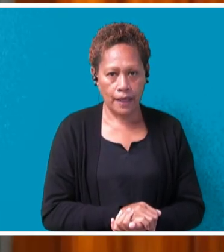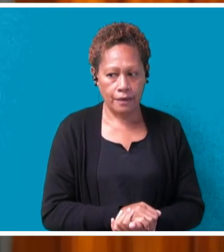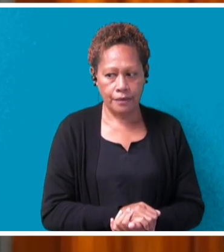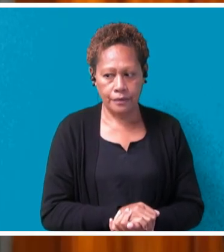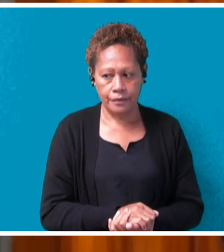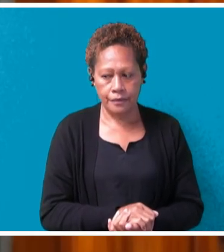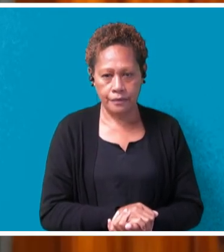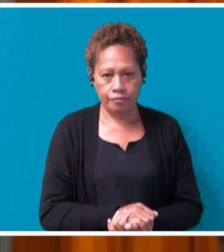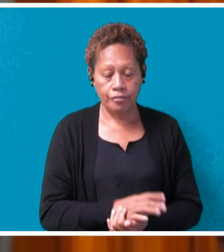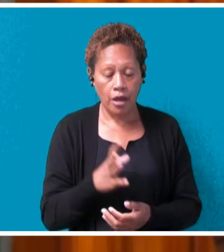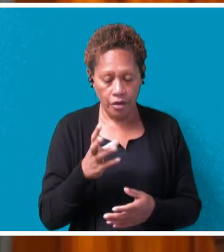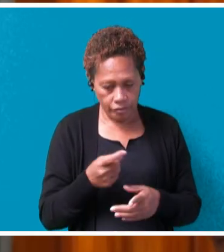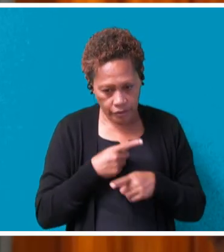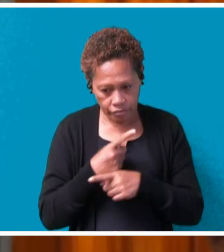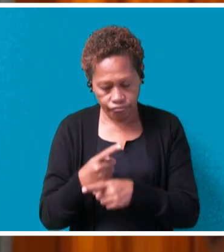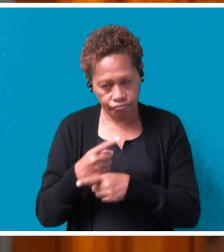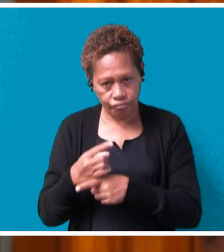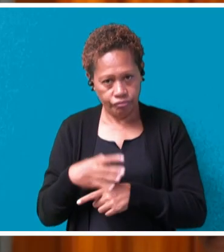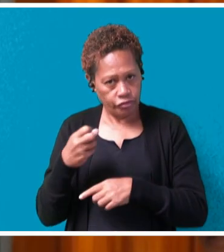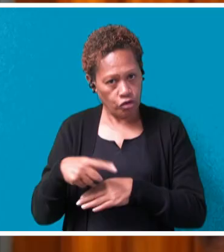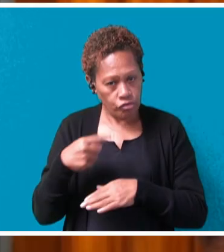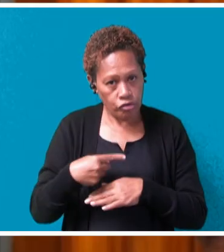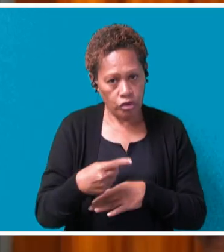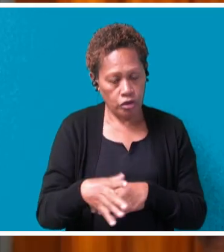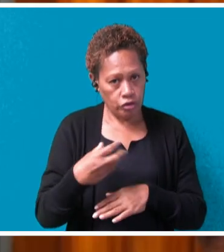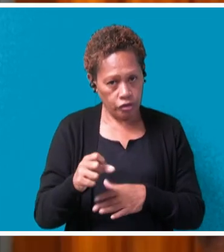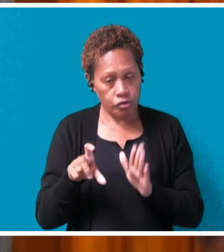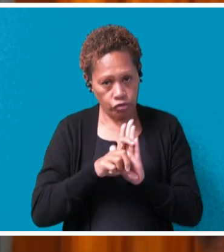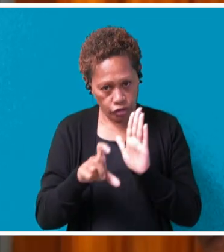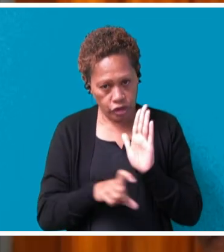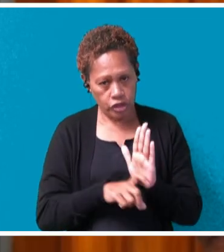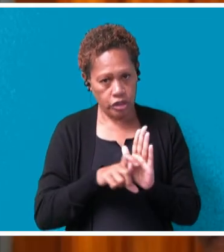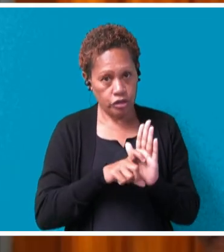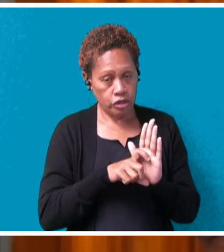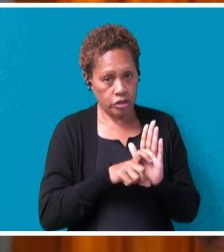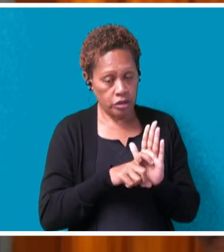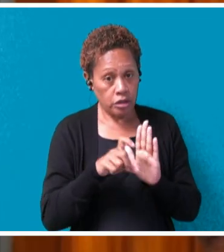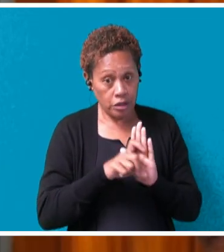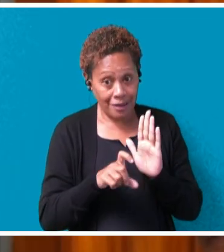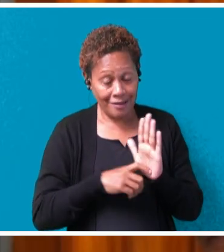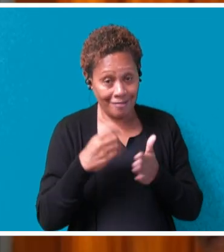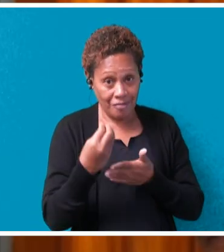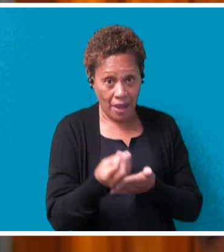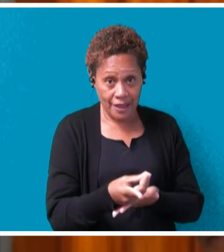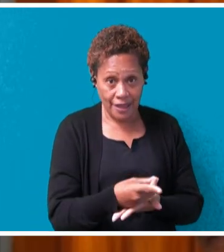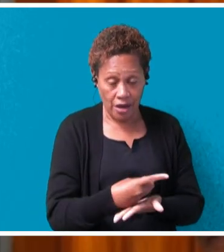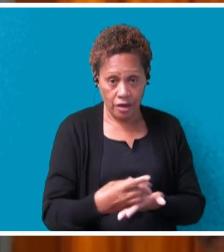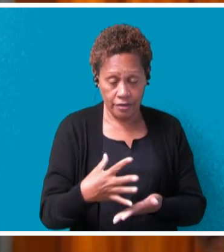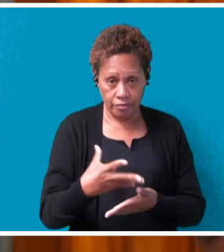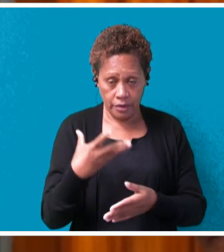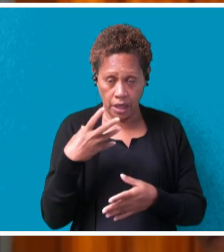They are guided by careful considerations, constitutional principles, and the overarching goal of delivering justice that is